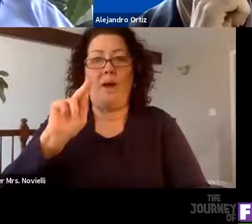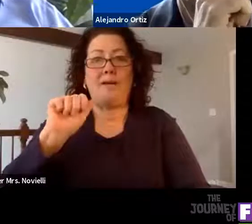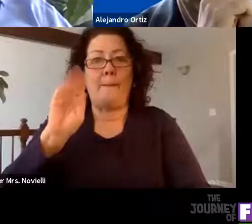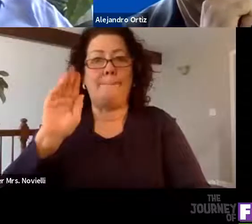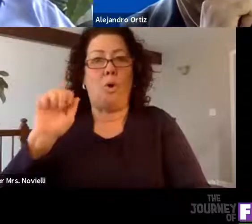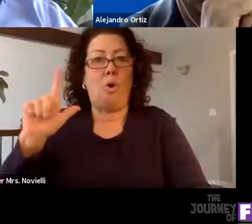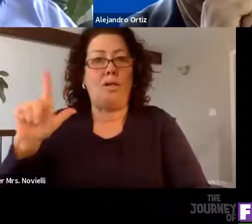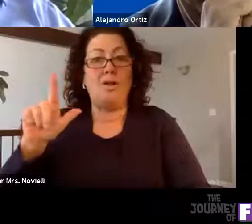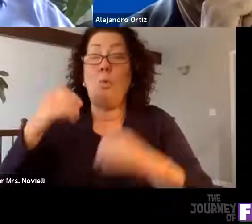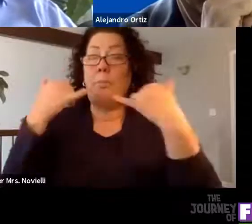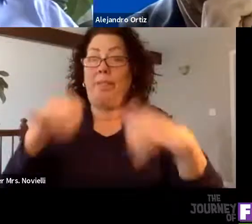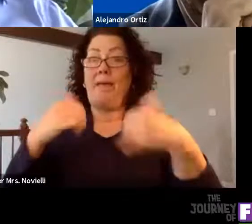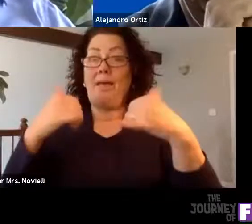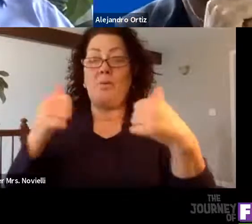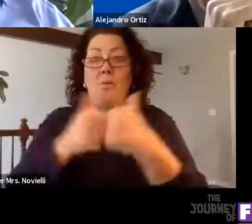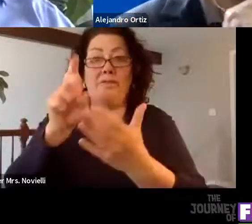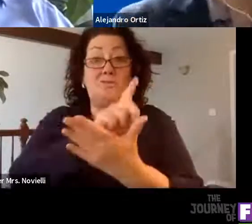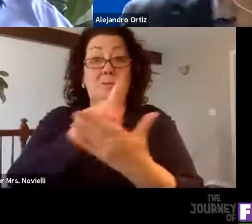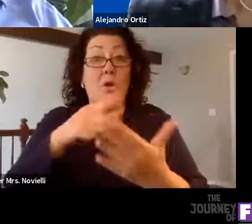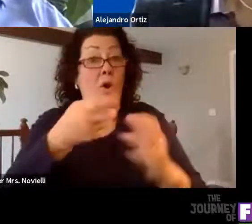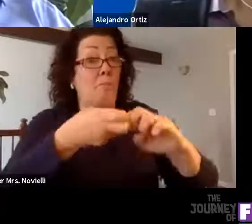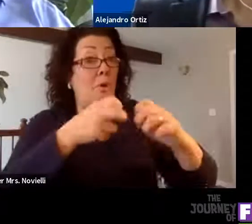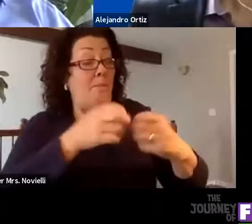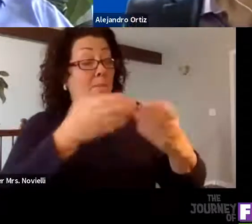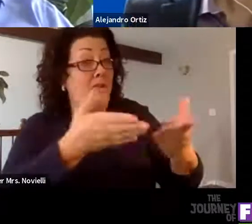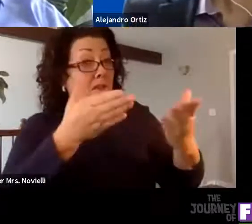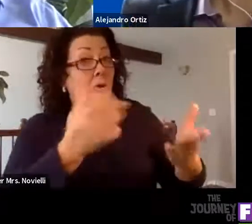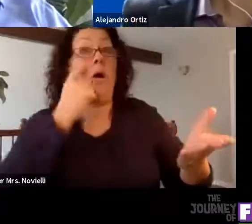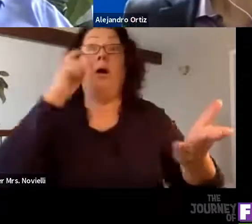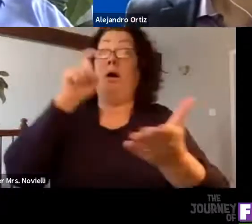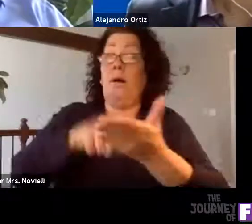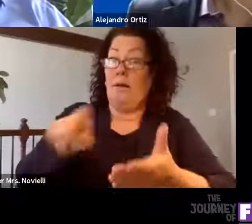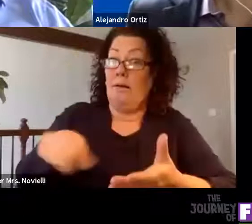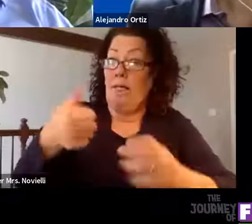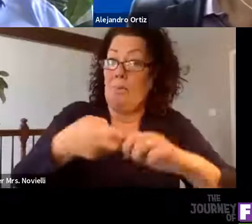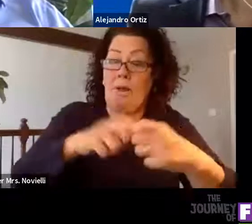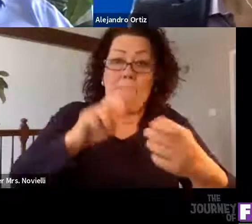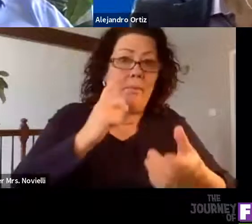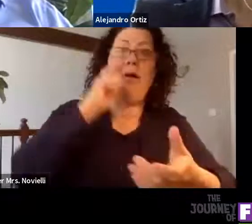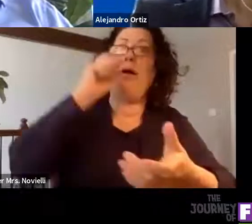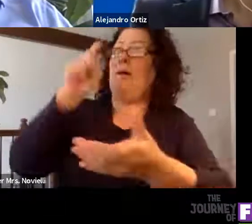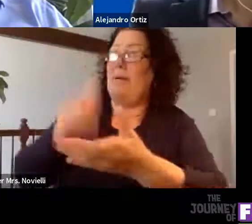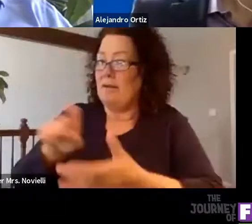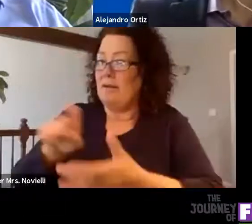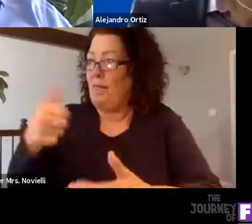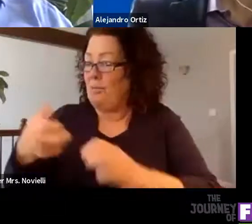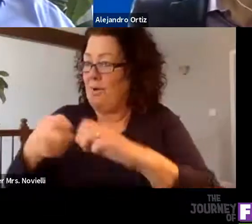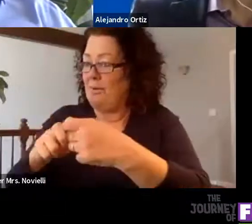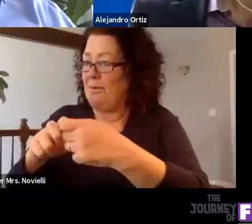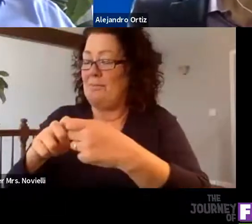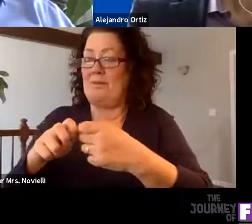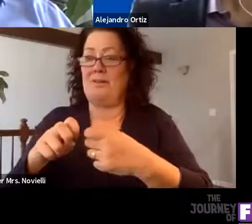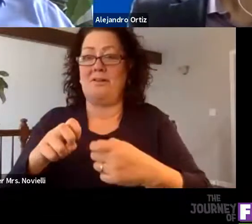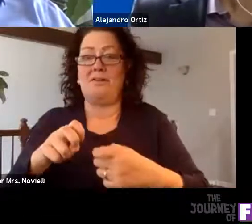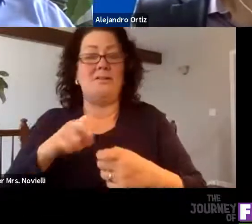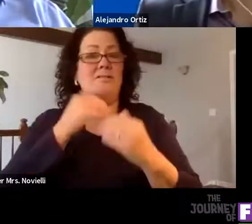playing with discrimination, right? Where you like take one problem over here, then you see another problem over there. And I do want to return to that because I, you know, it's